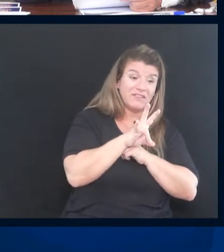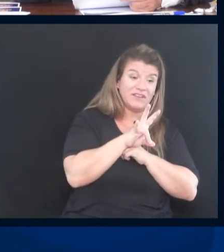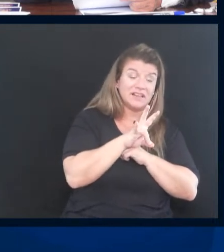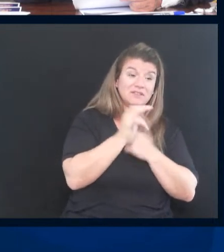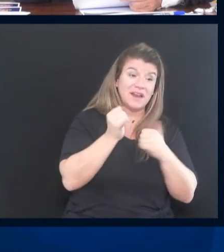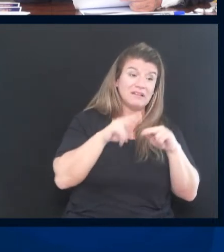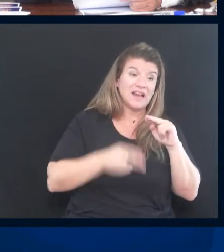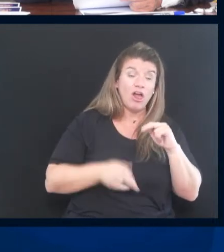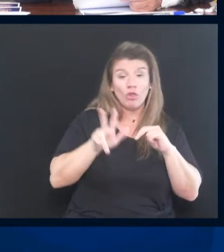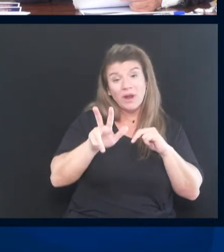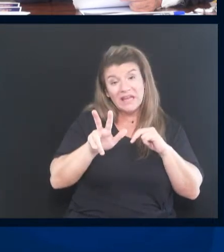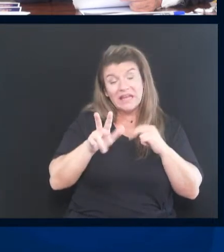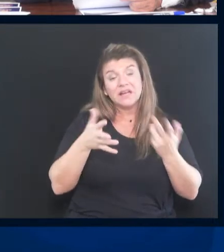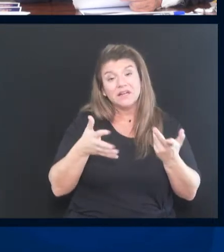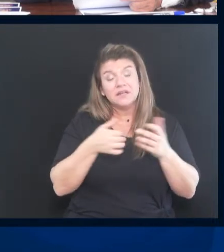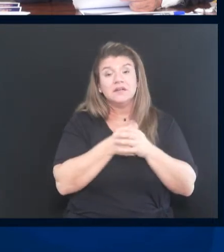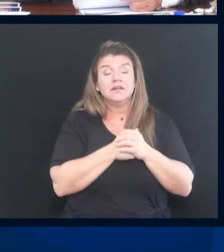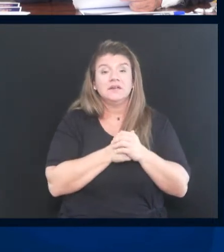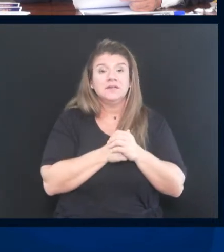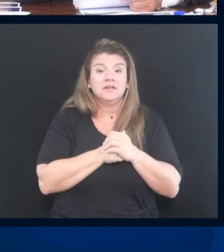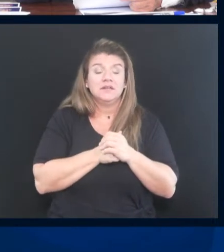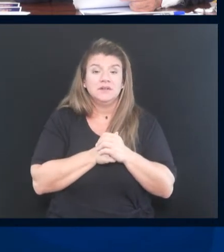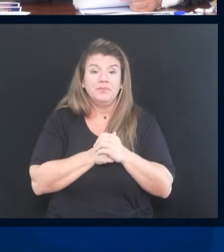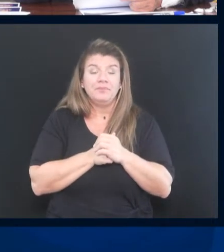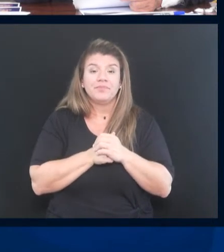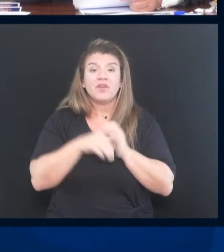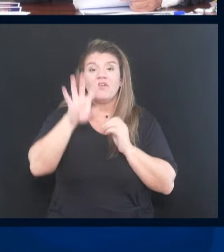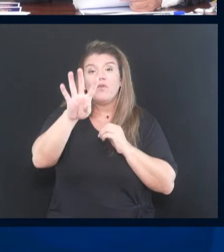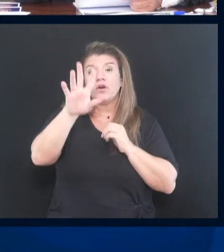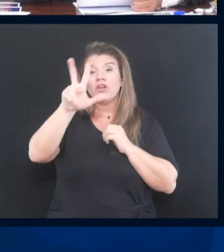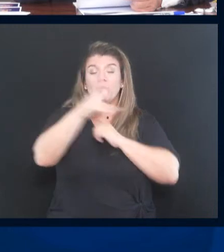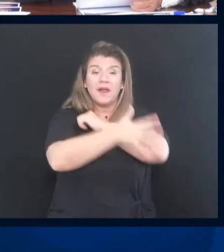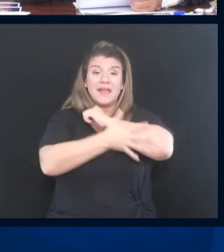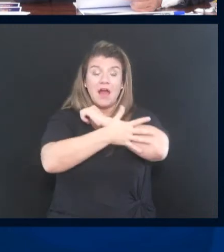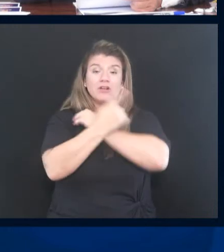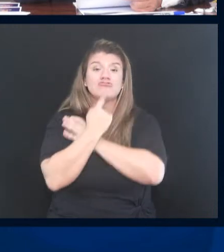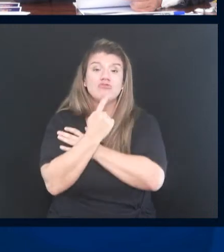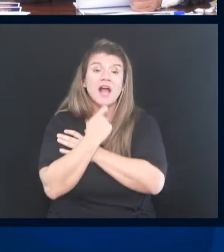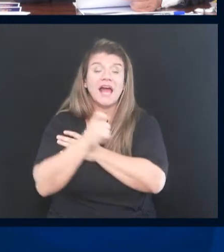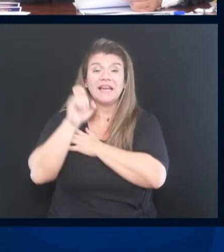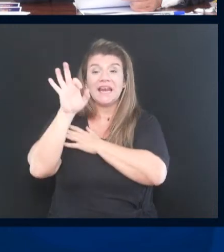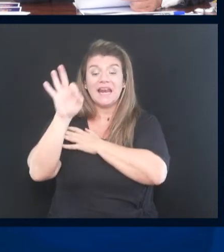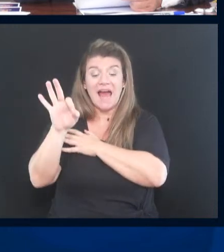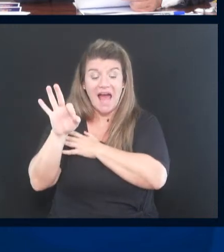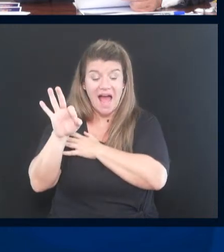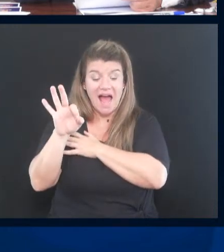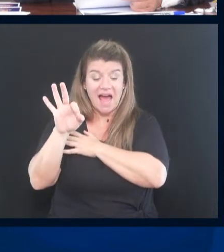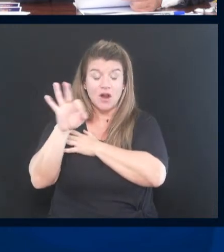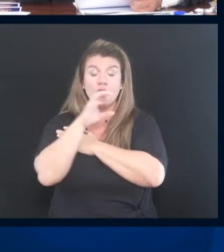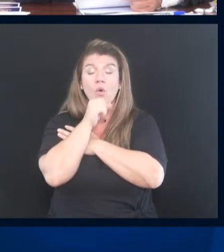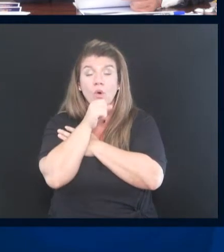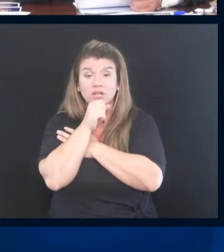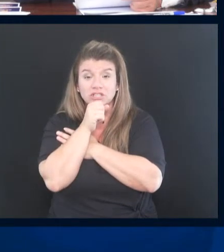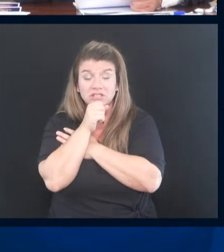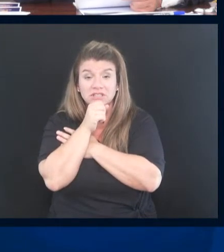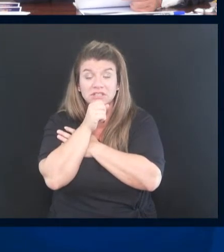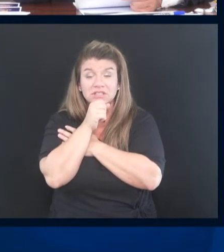there. We have 43 of our counties are red. 9 more of them are